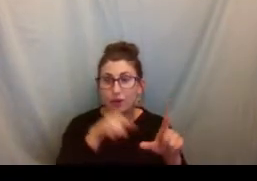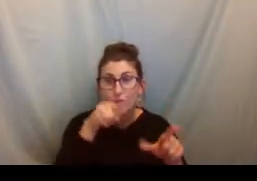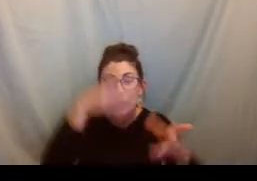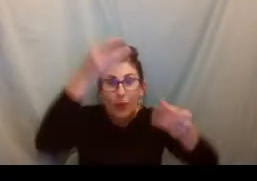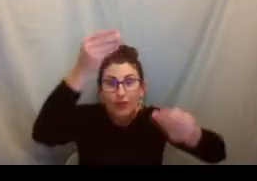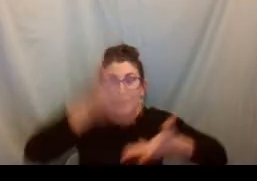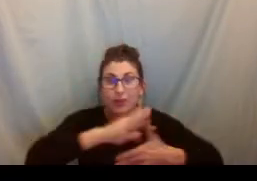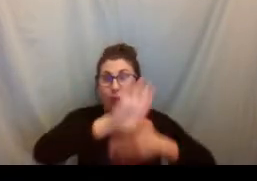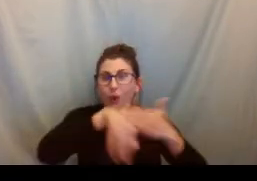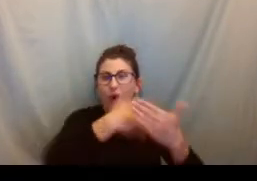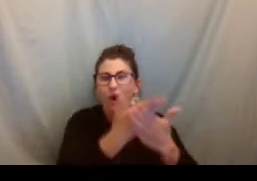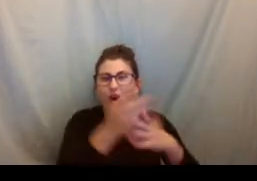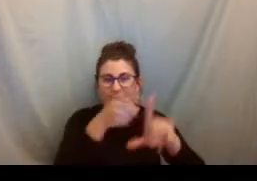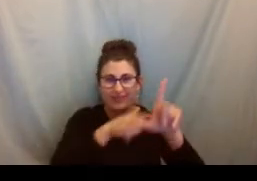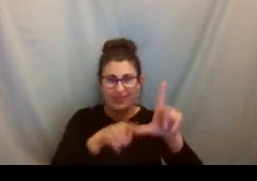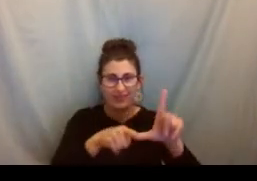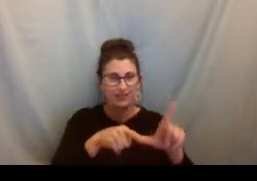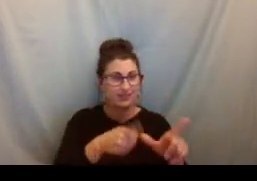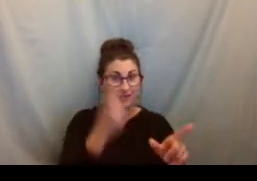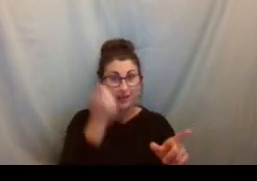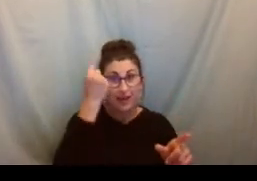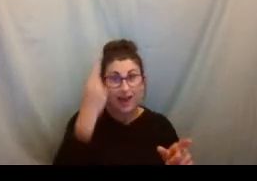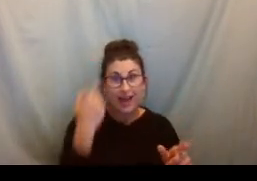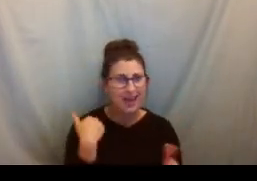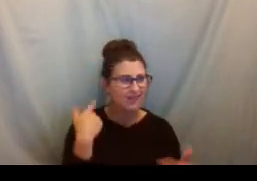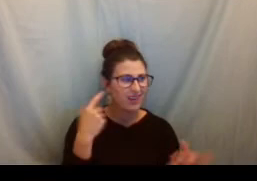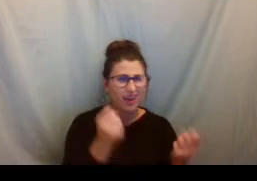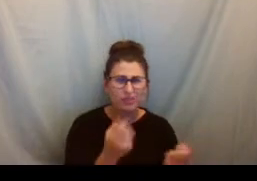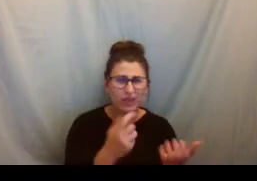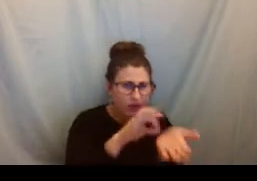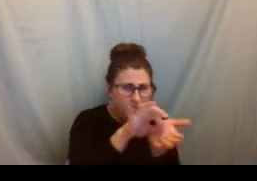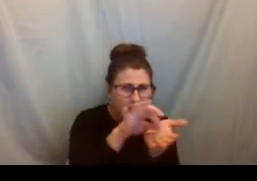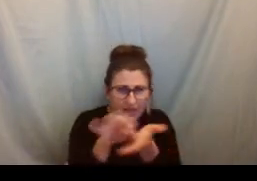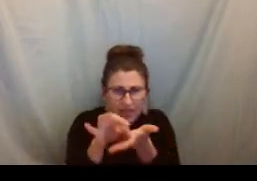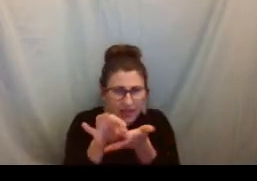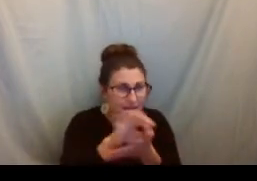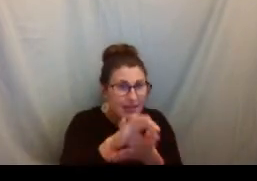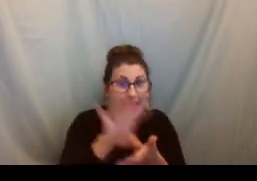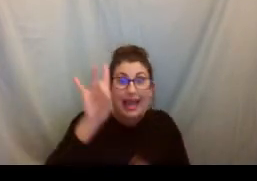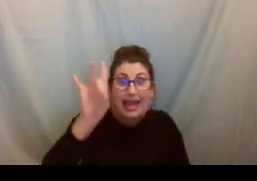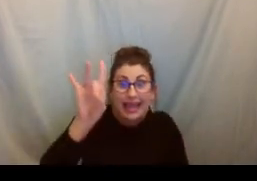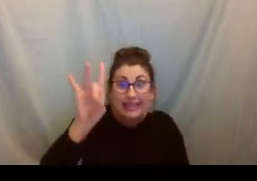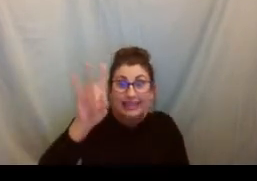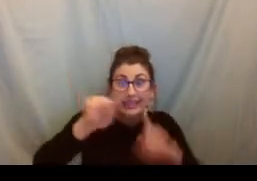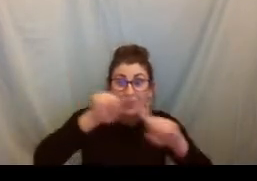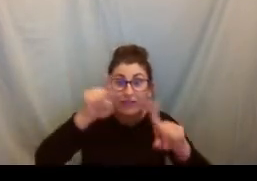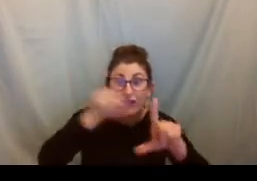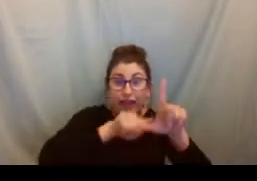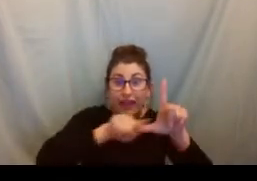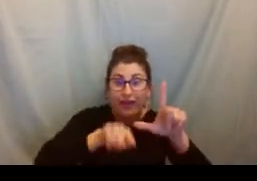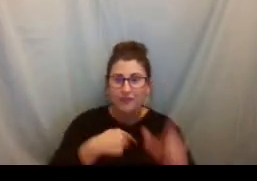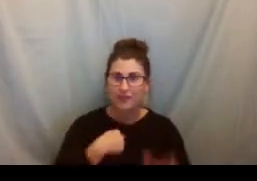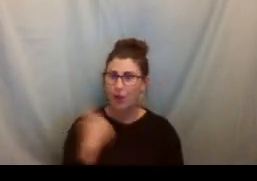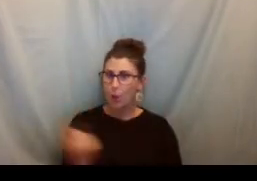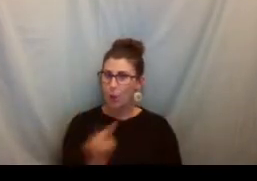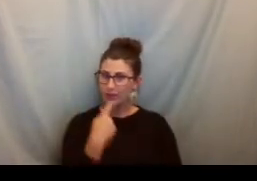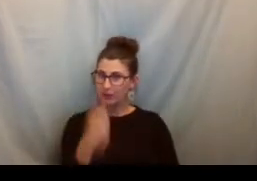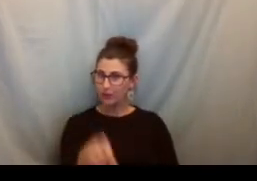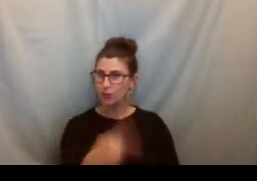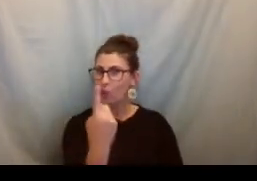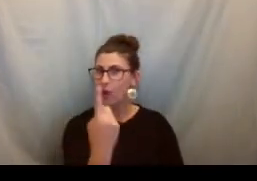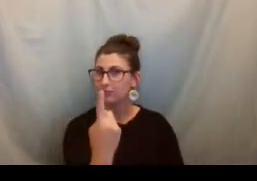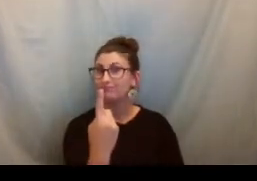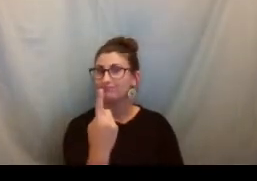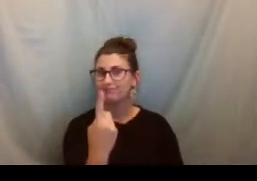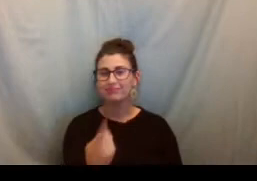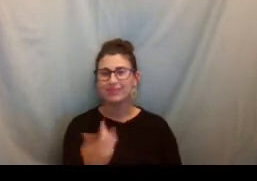these angles. And there's 1, 2, 3, 4, 5, 6, 7, 8 angles. Okay,